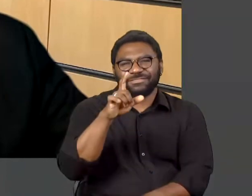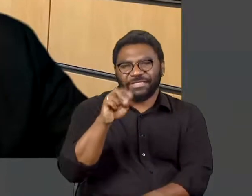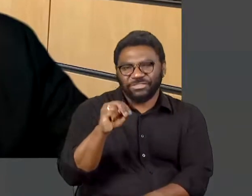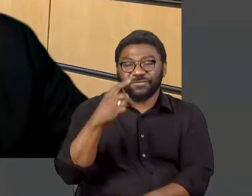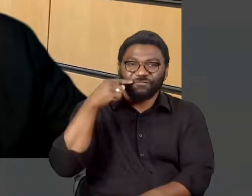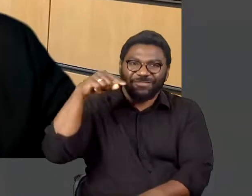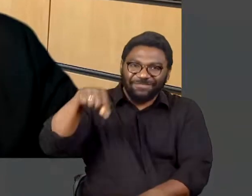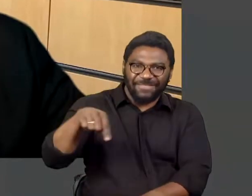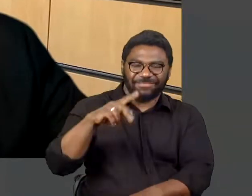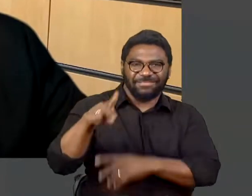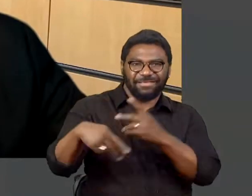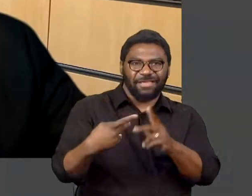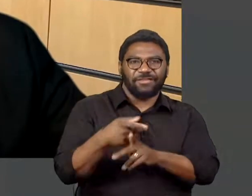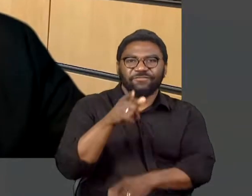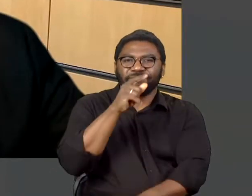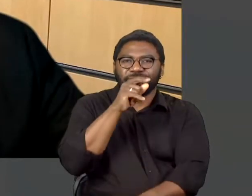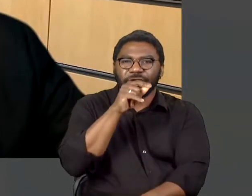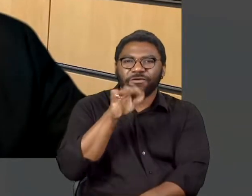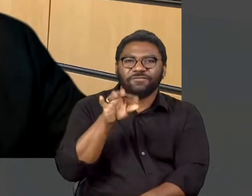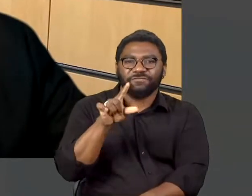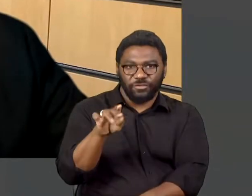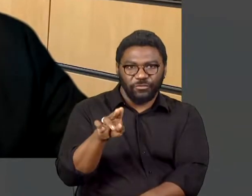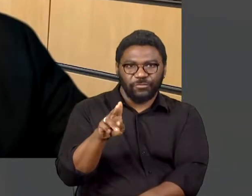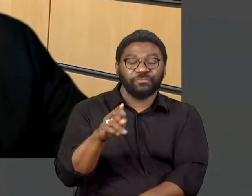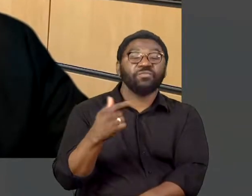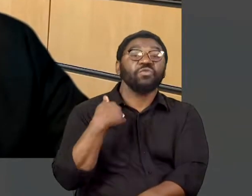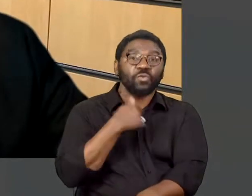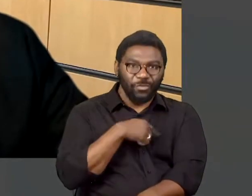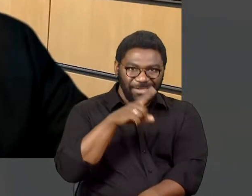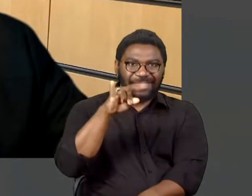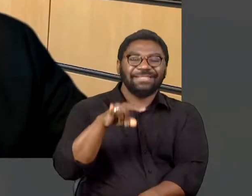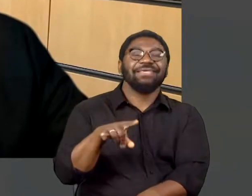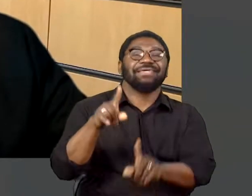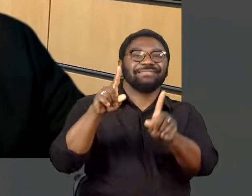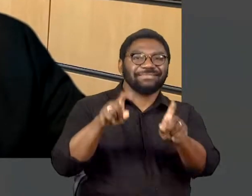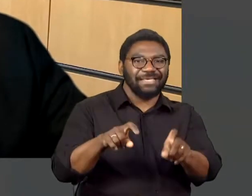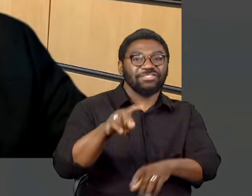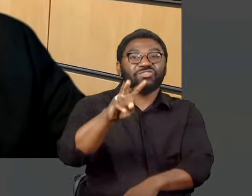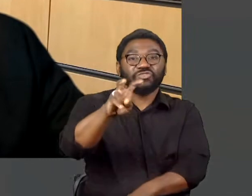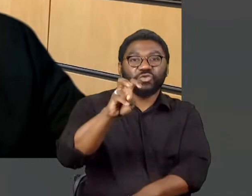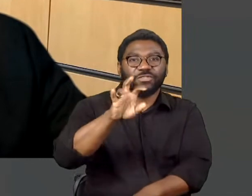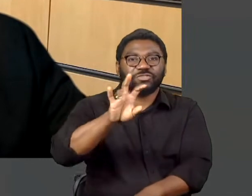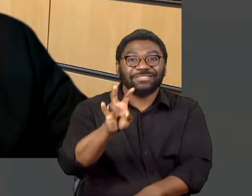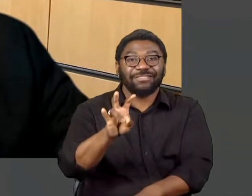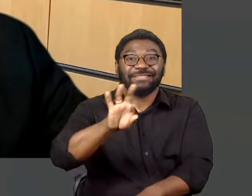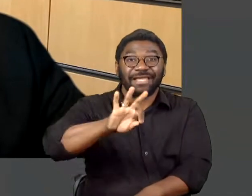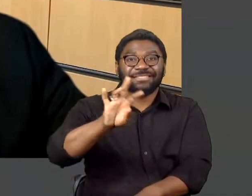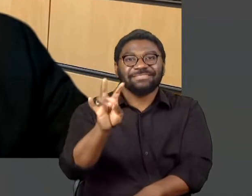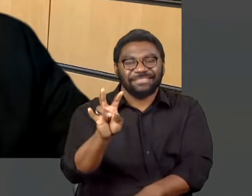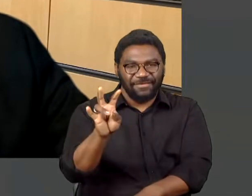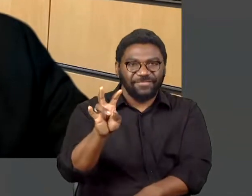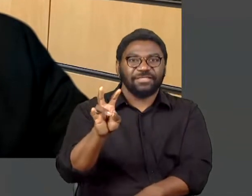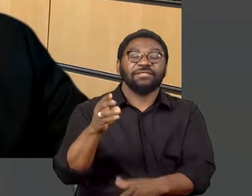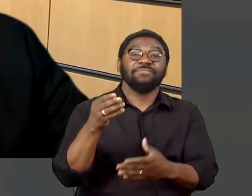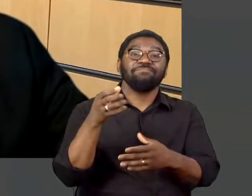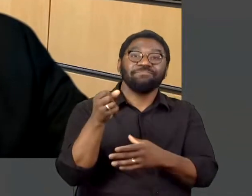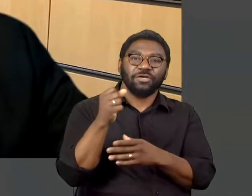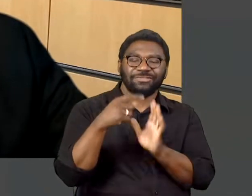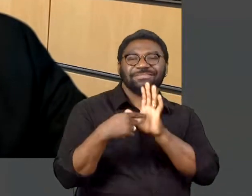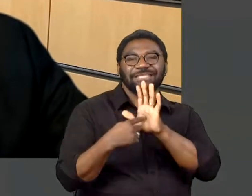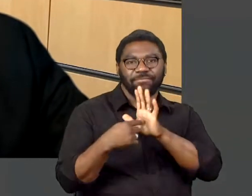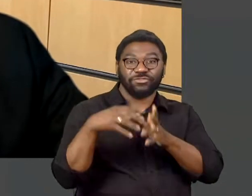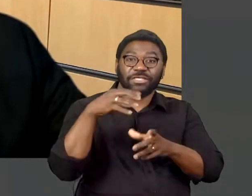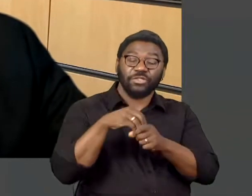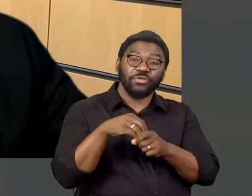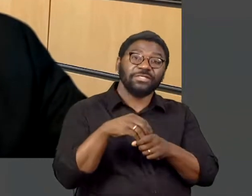bird flu. We tested 297 pasteurized retail dairy samples, including milk and other dairy